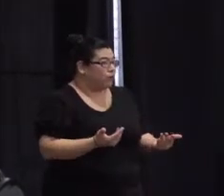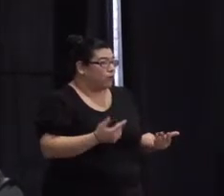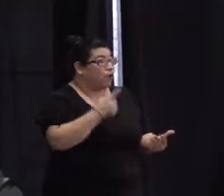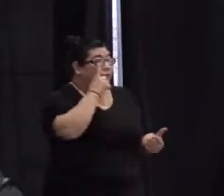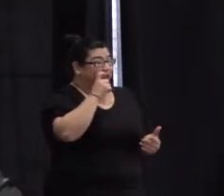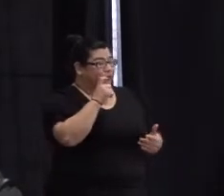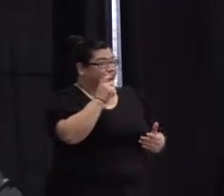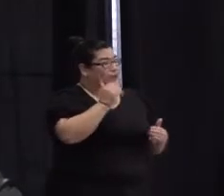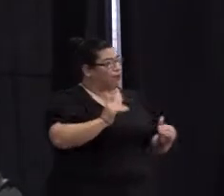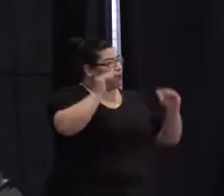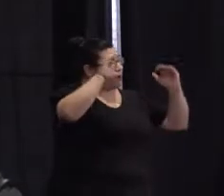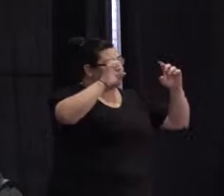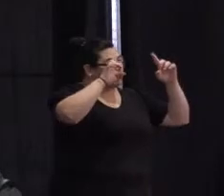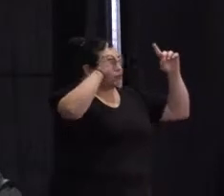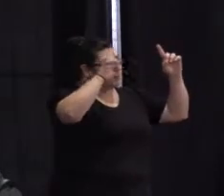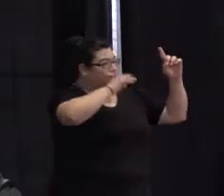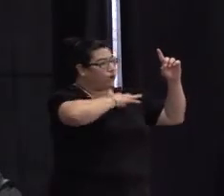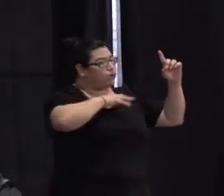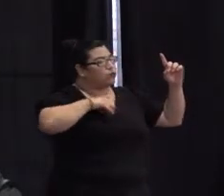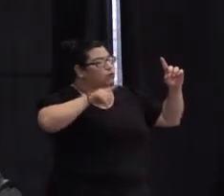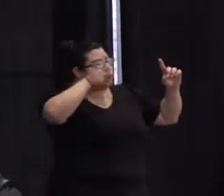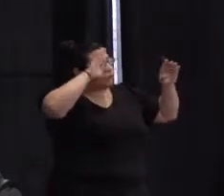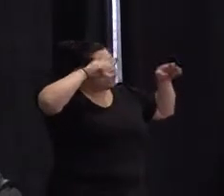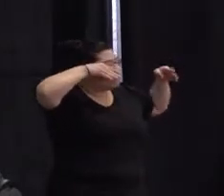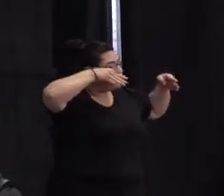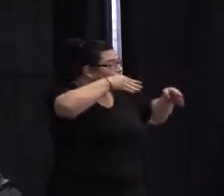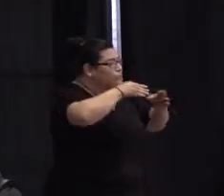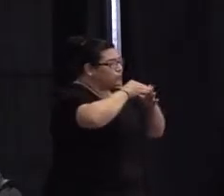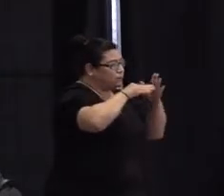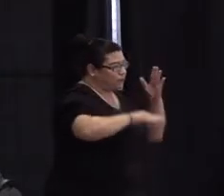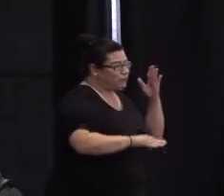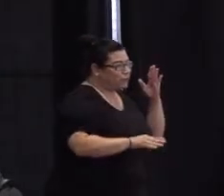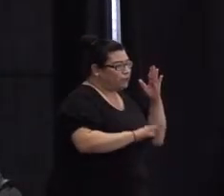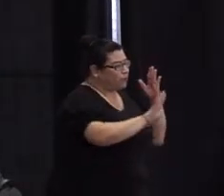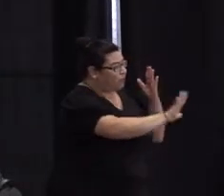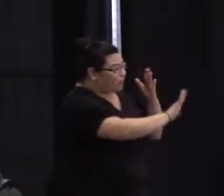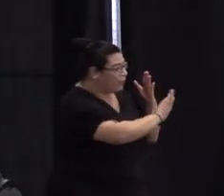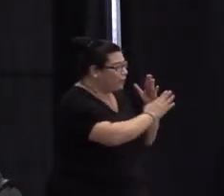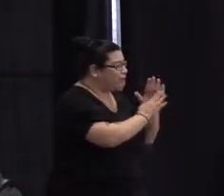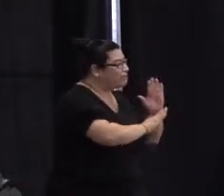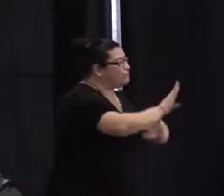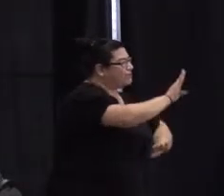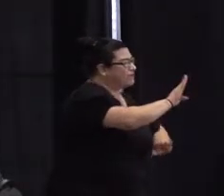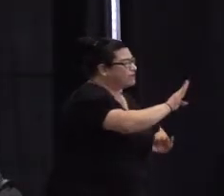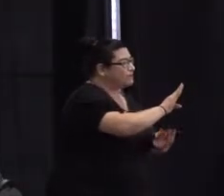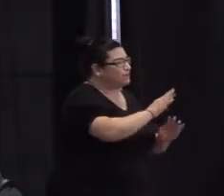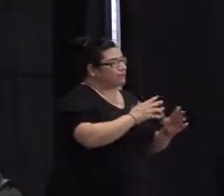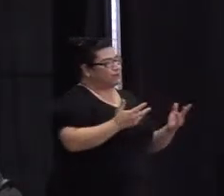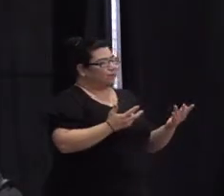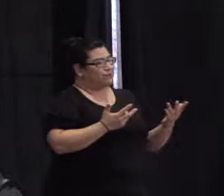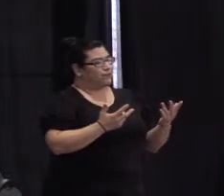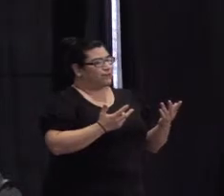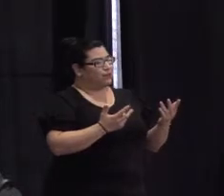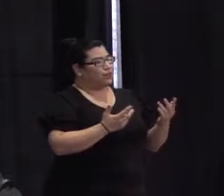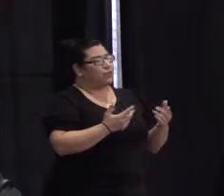faculty are all about students and student-centered. And so if you say, okay, this is,